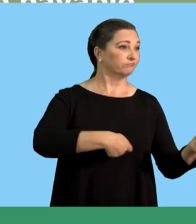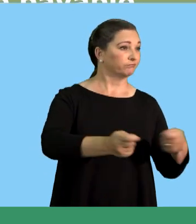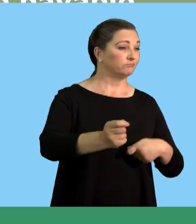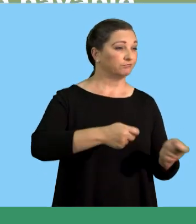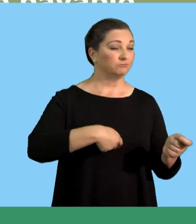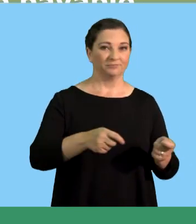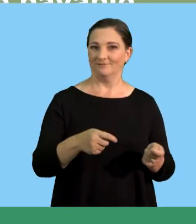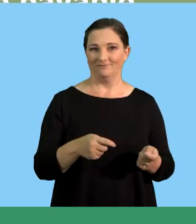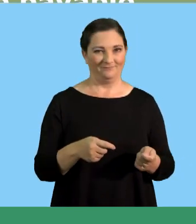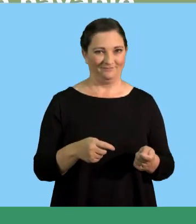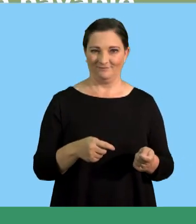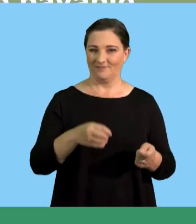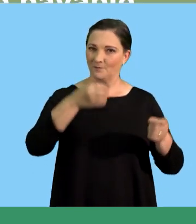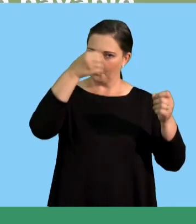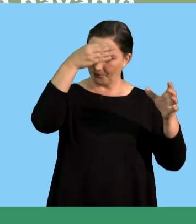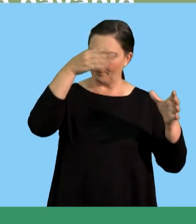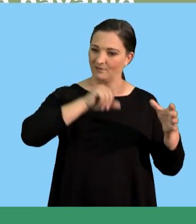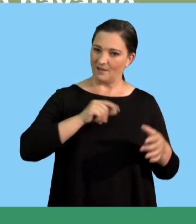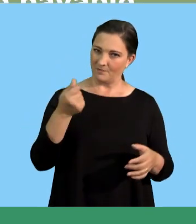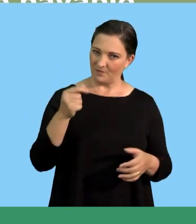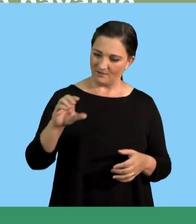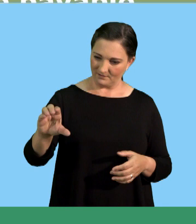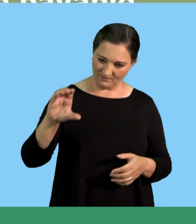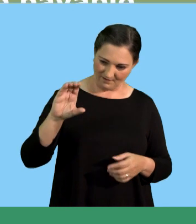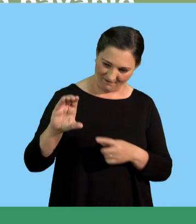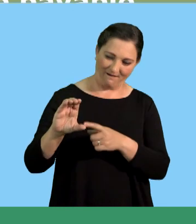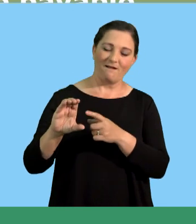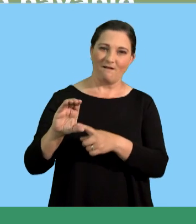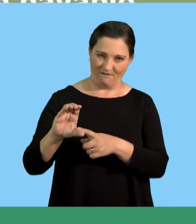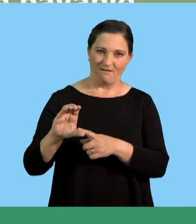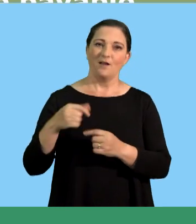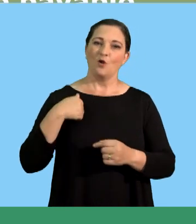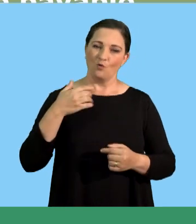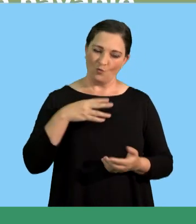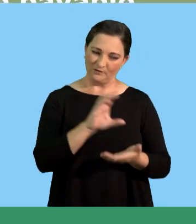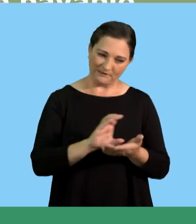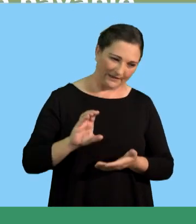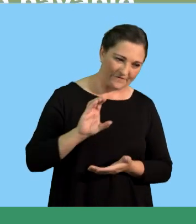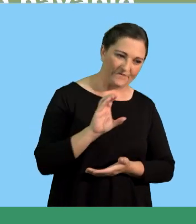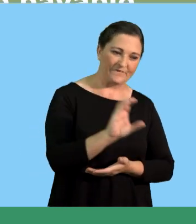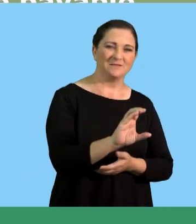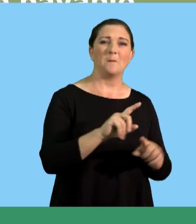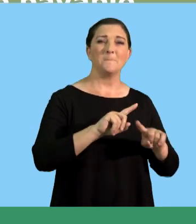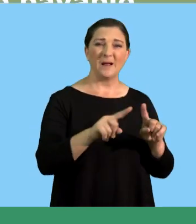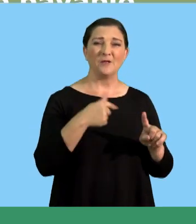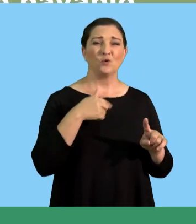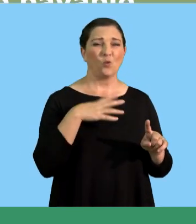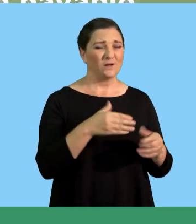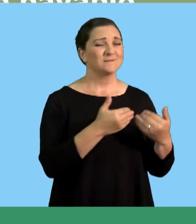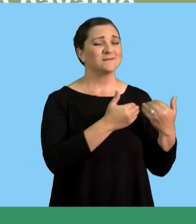this amount. And he wants now to invest this amount in a safe option investment